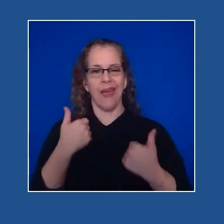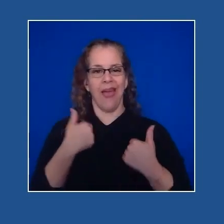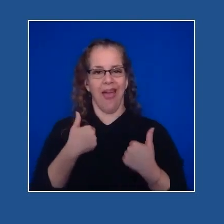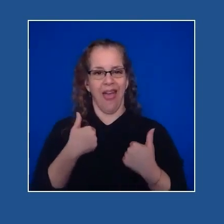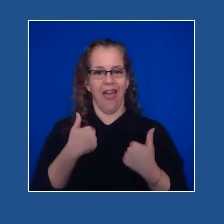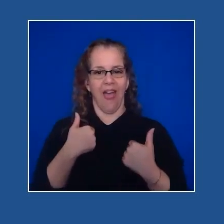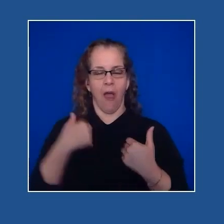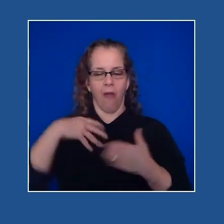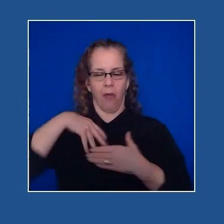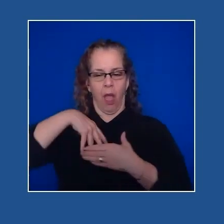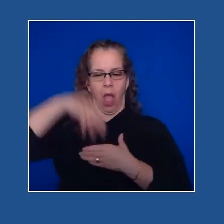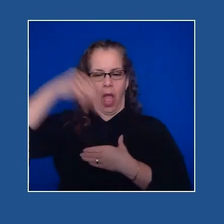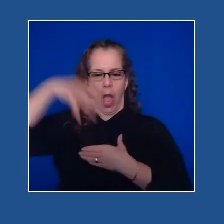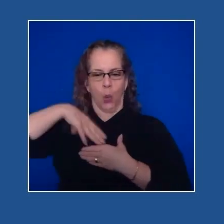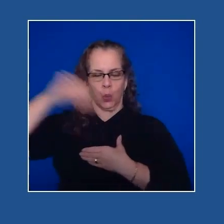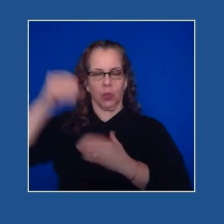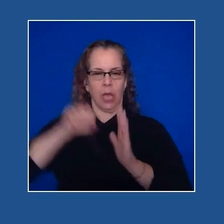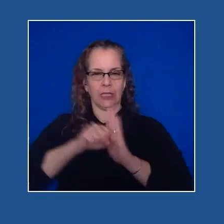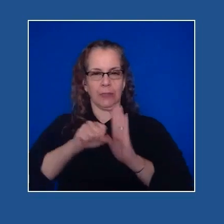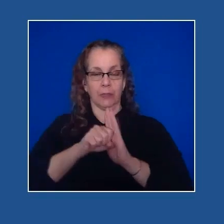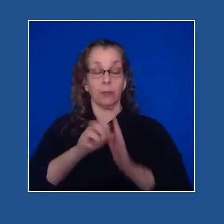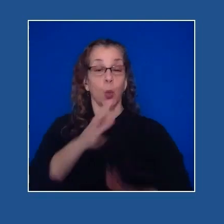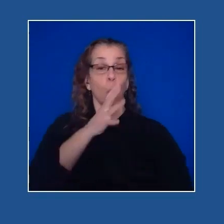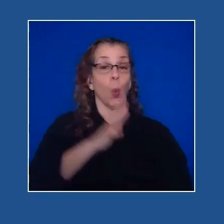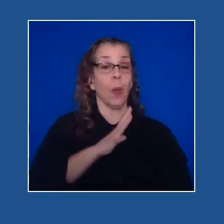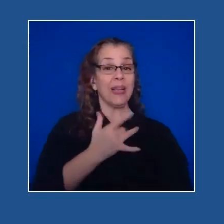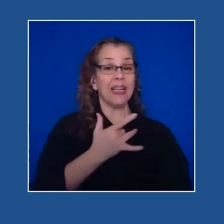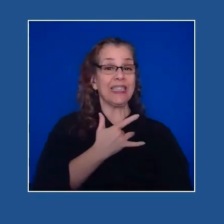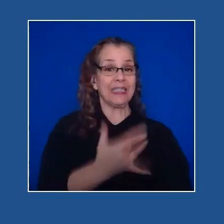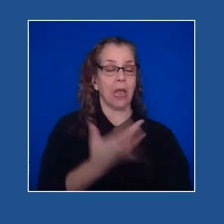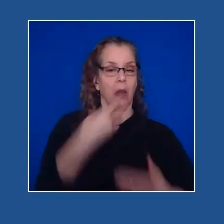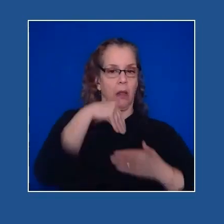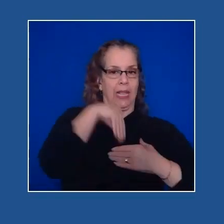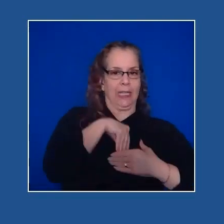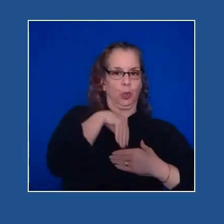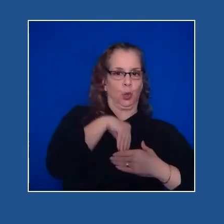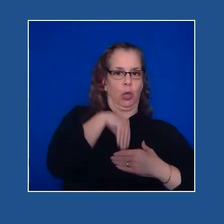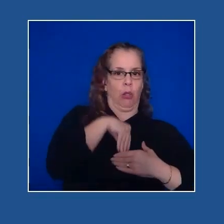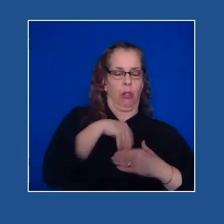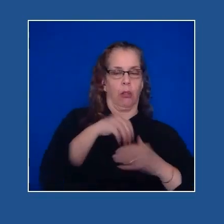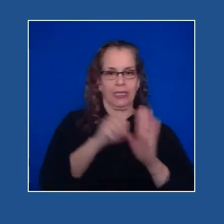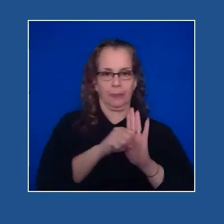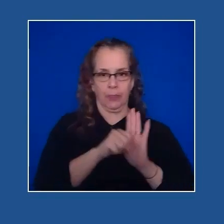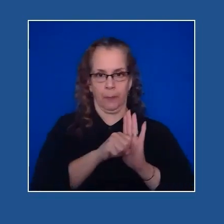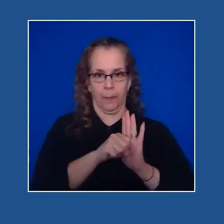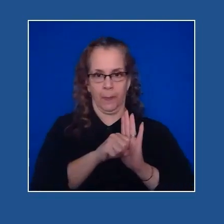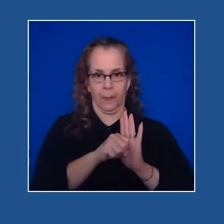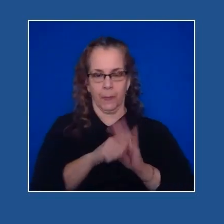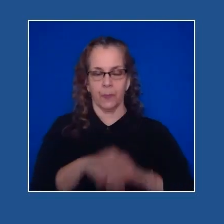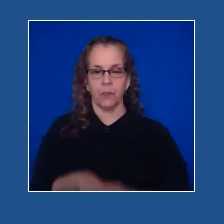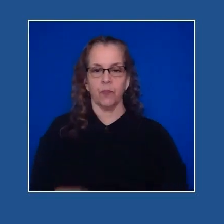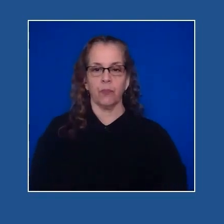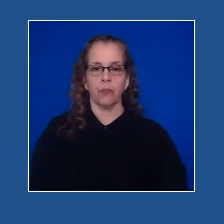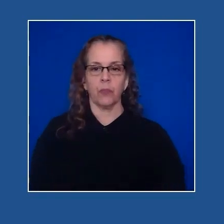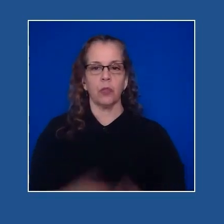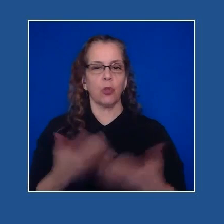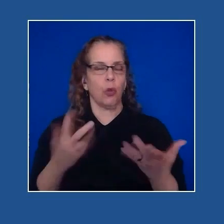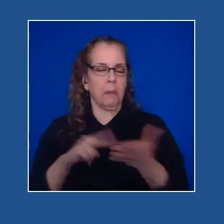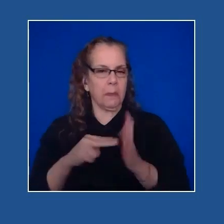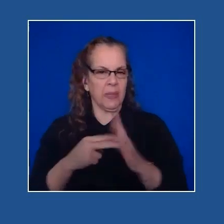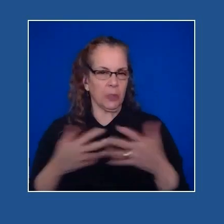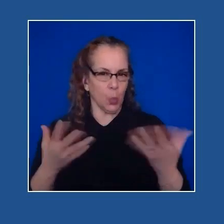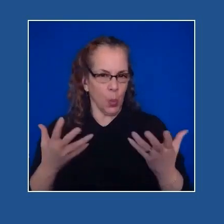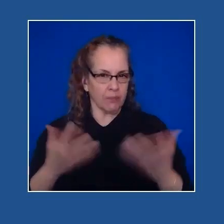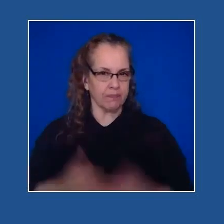symptoms, whereas women with BPD tend to have more internalized symptoms. So what will that mean? It will